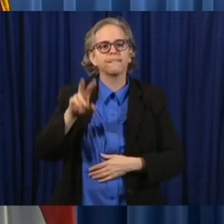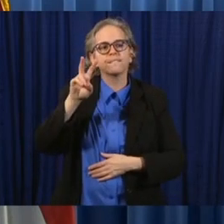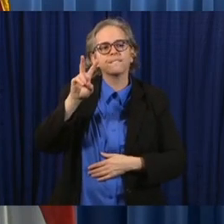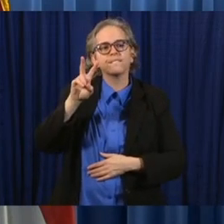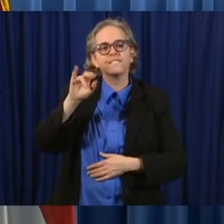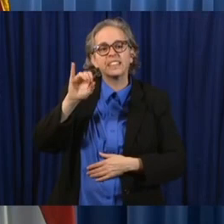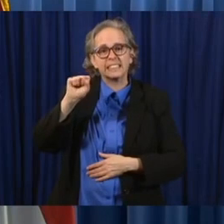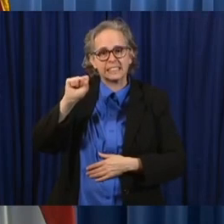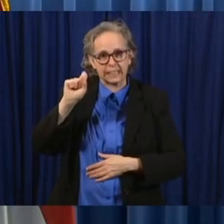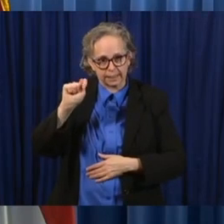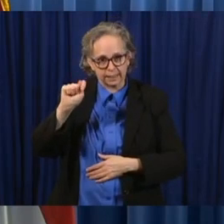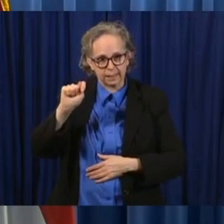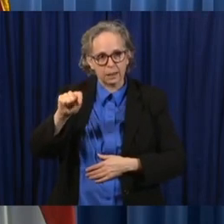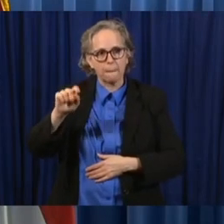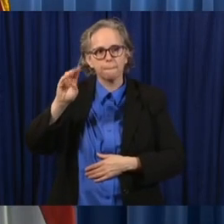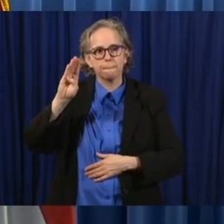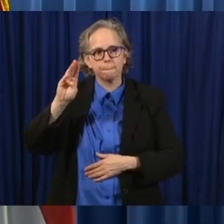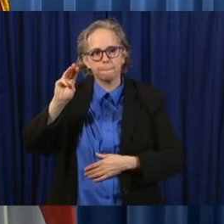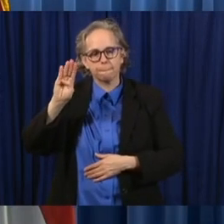visitbelmontcounty.com. That's